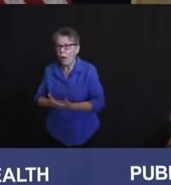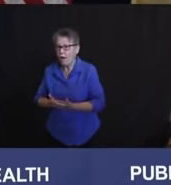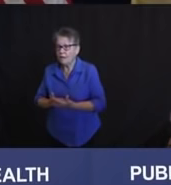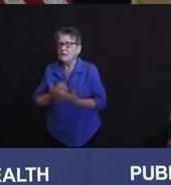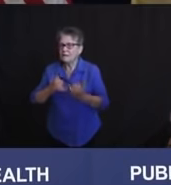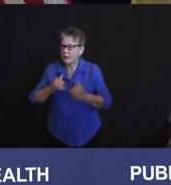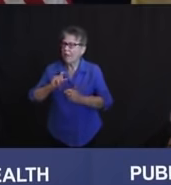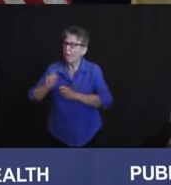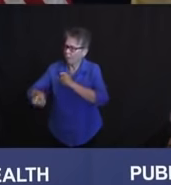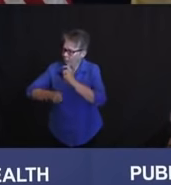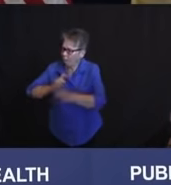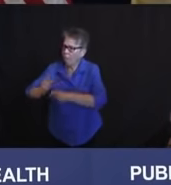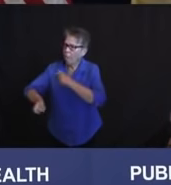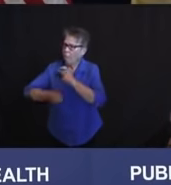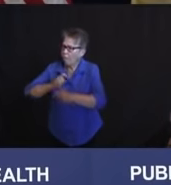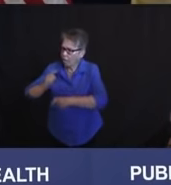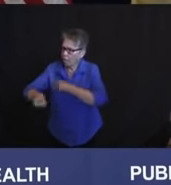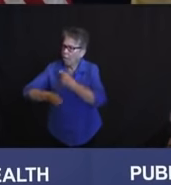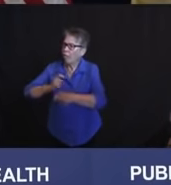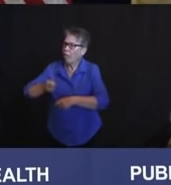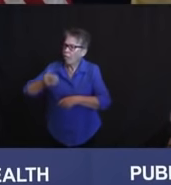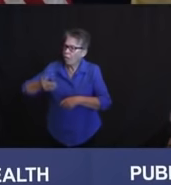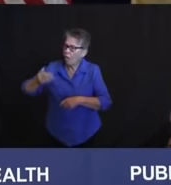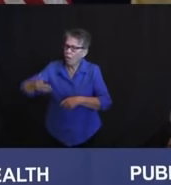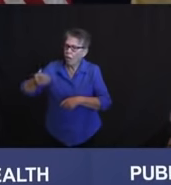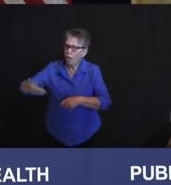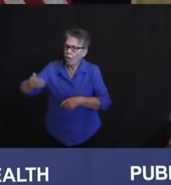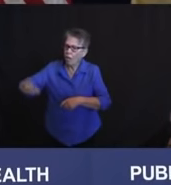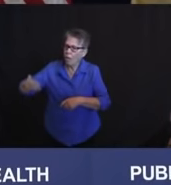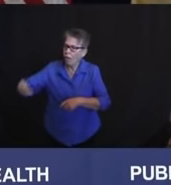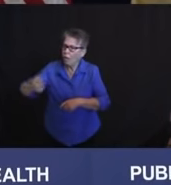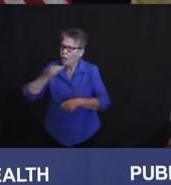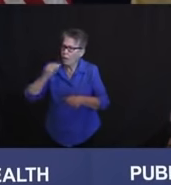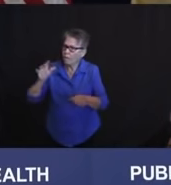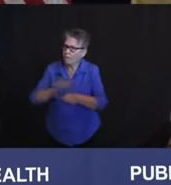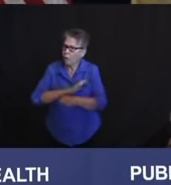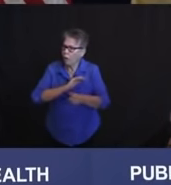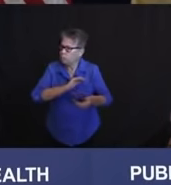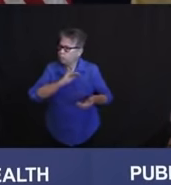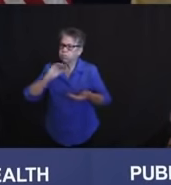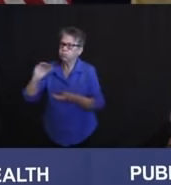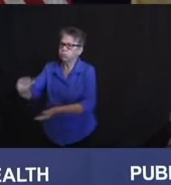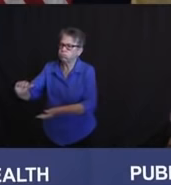and HHS, coupled with our efforts on our own procurement